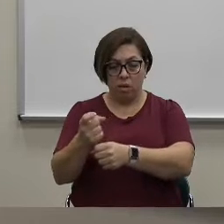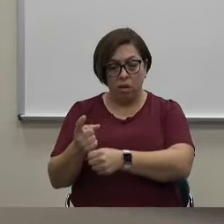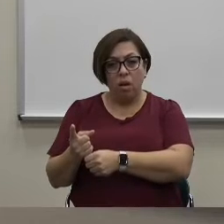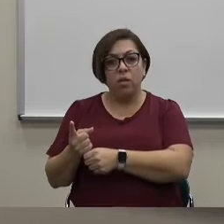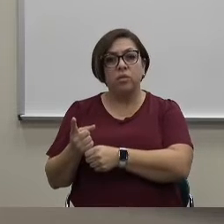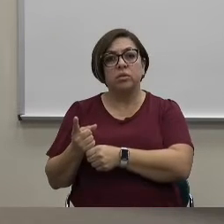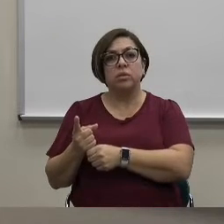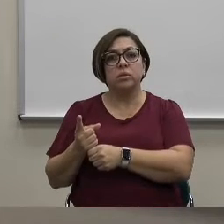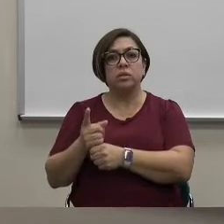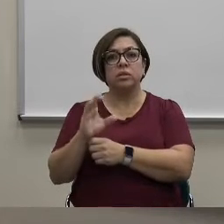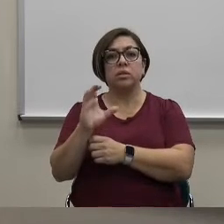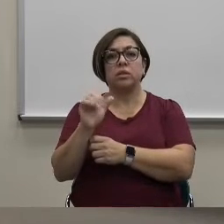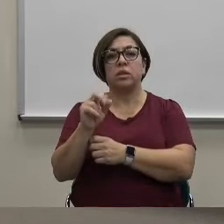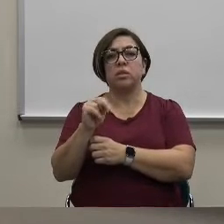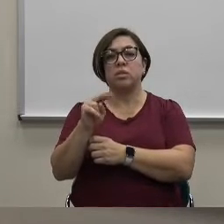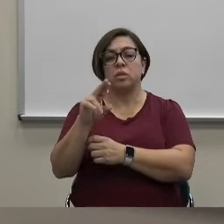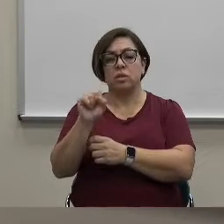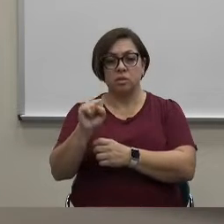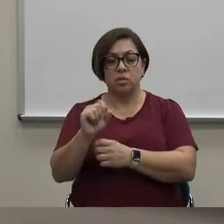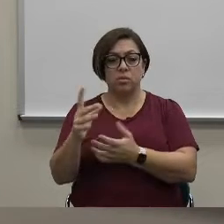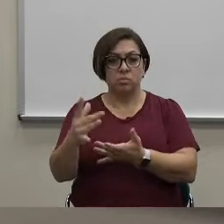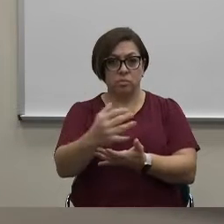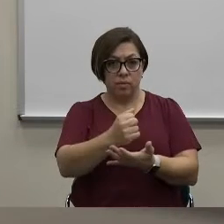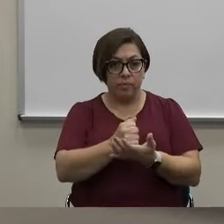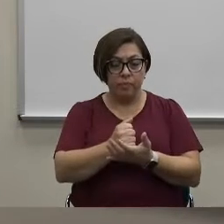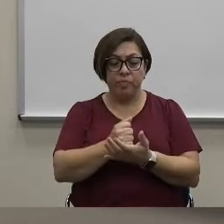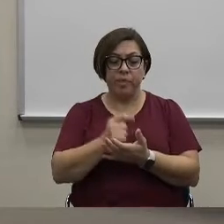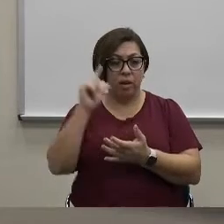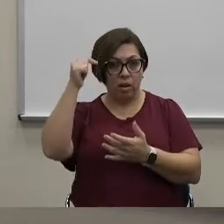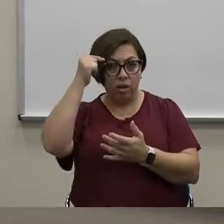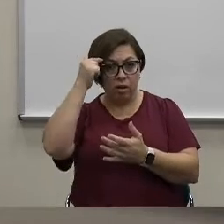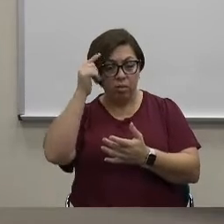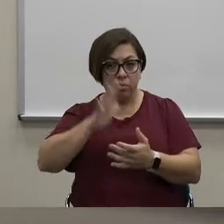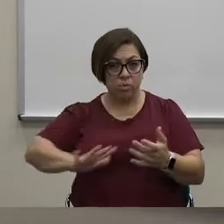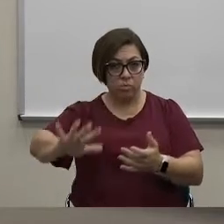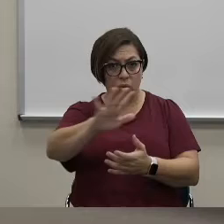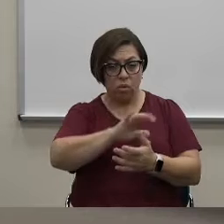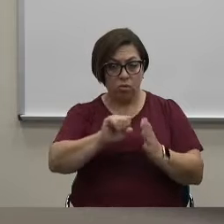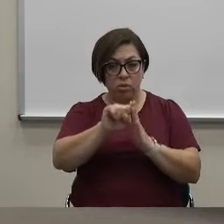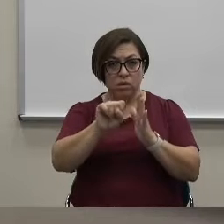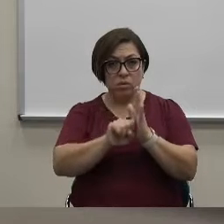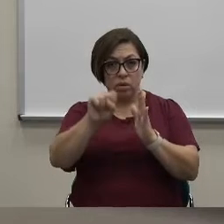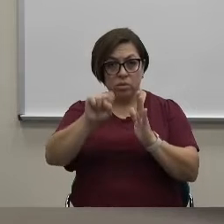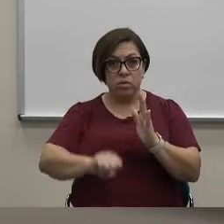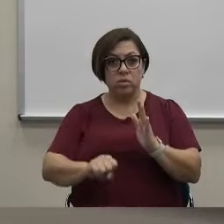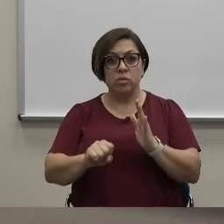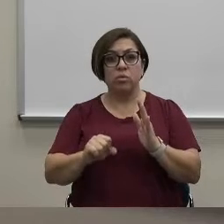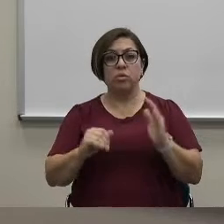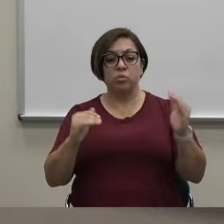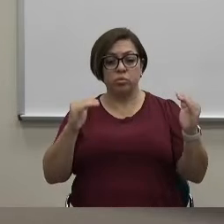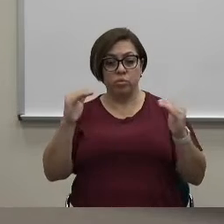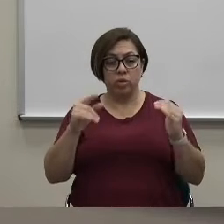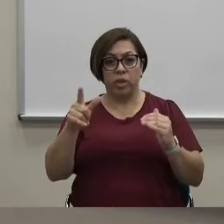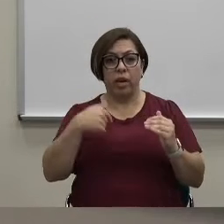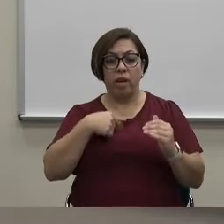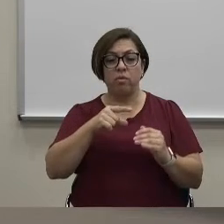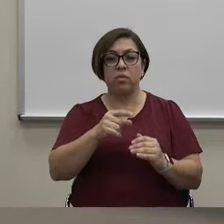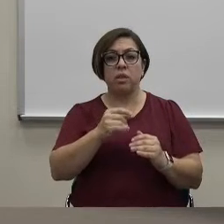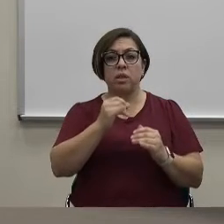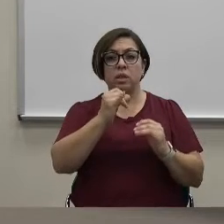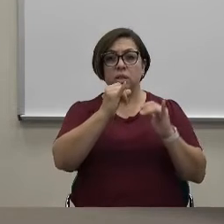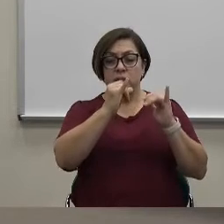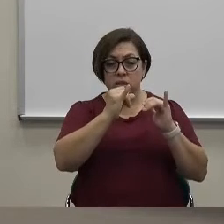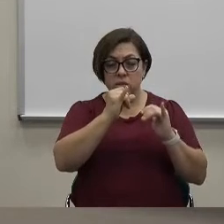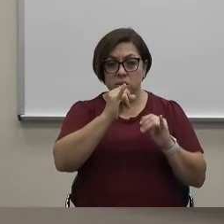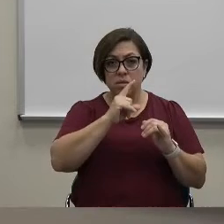data comes out, governments all over the state have to rebalance to the extent they have single member districts, such as the Community